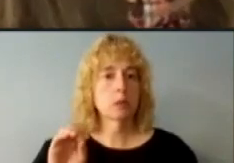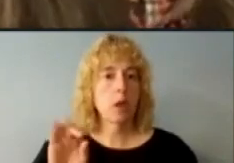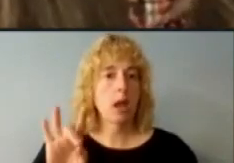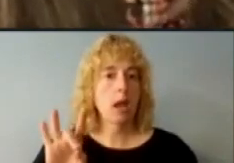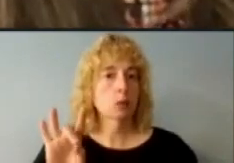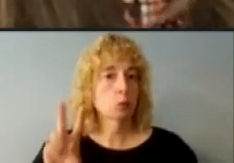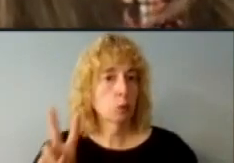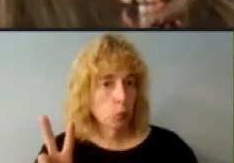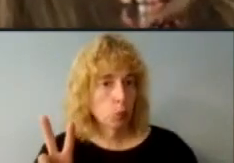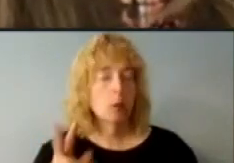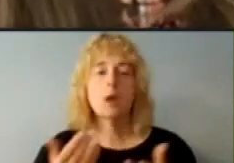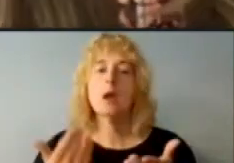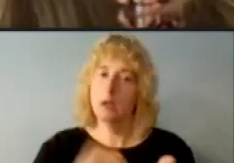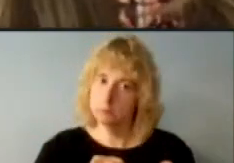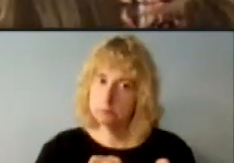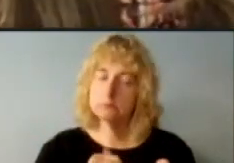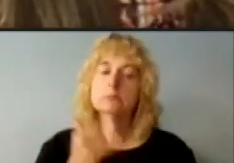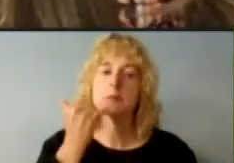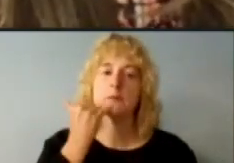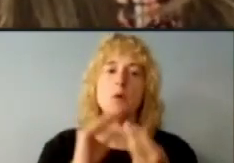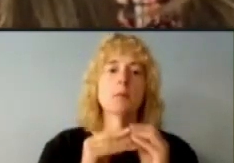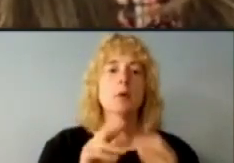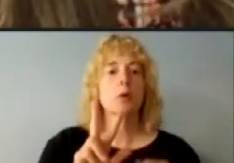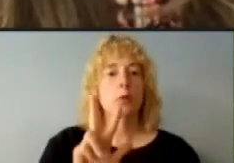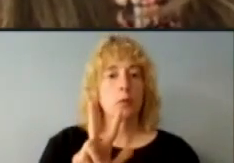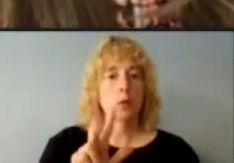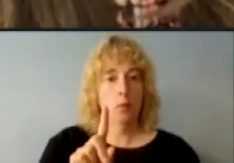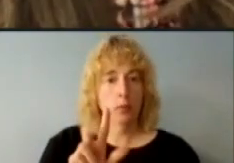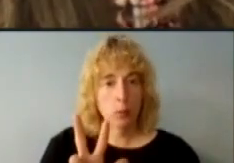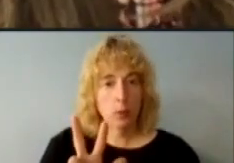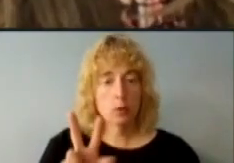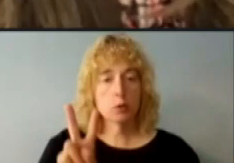313-288-2082. Again, that phone number is